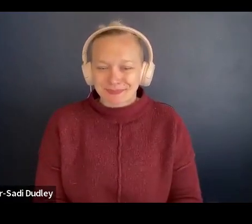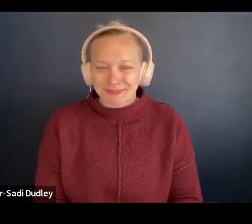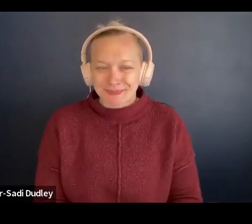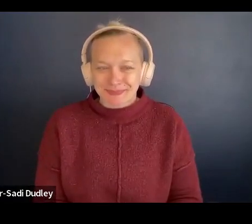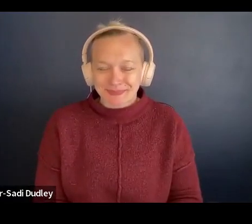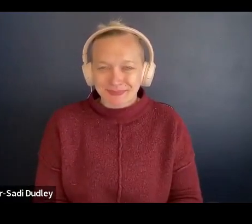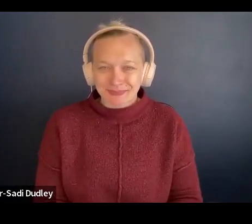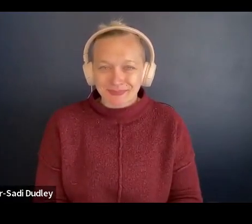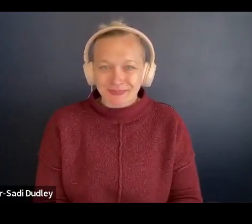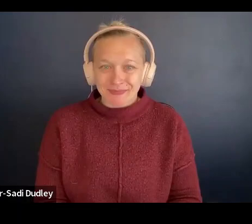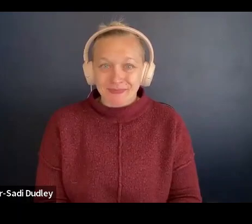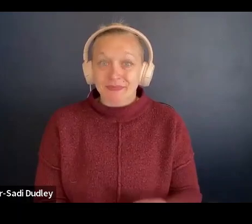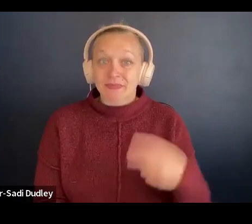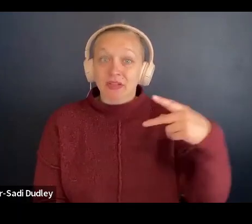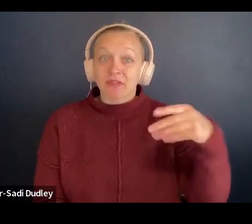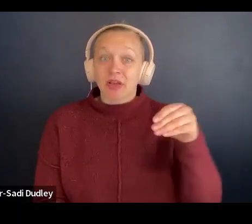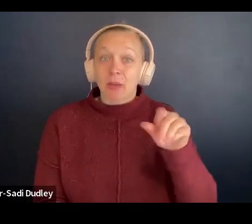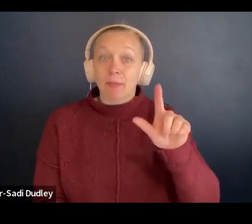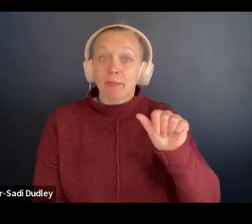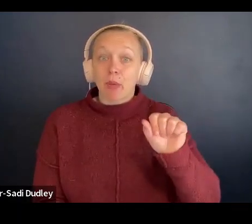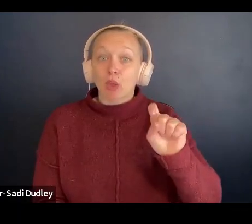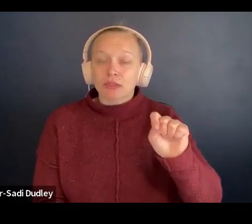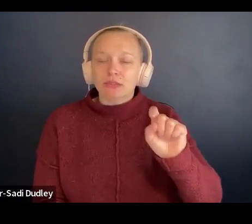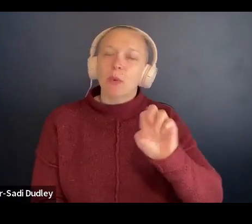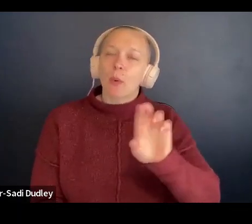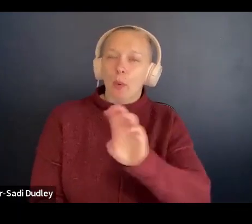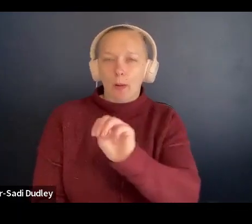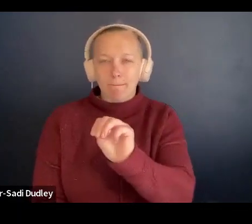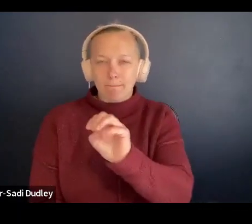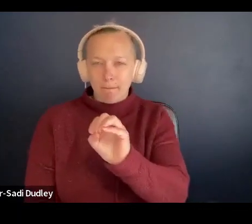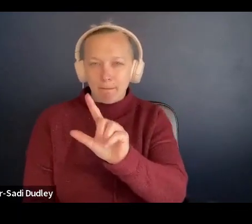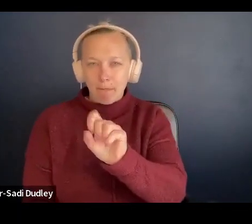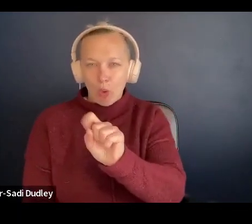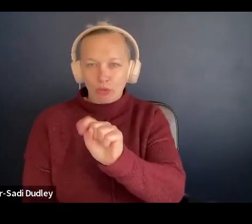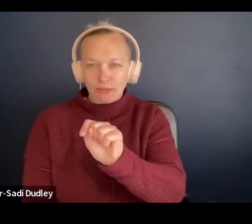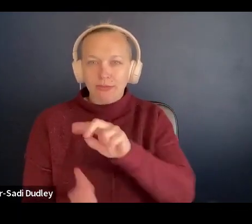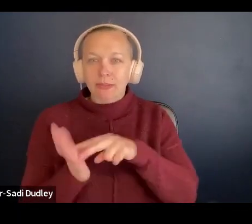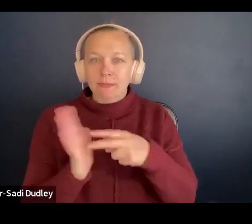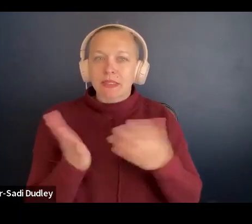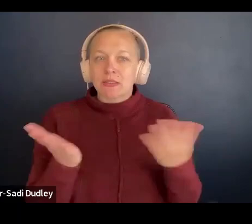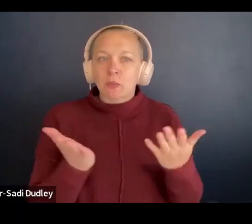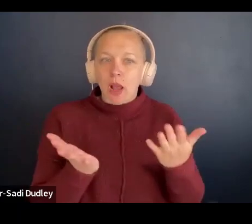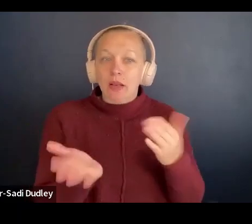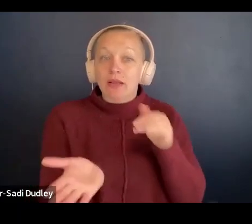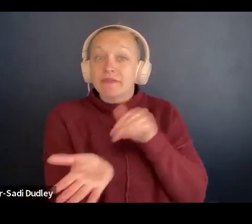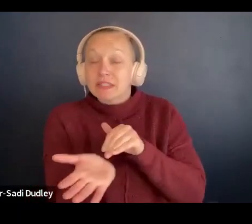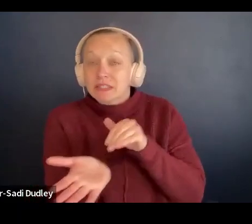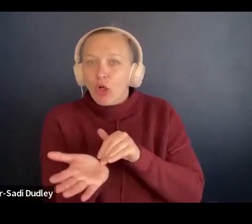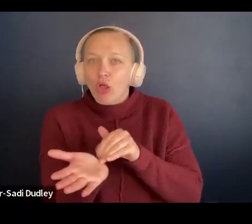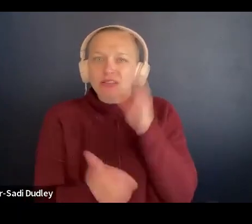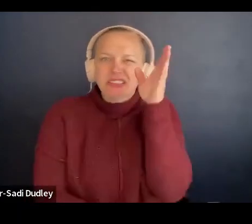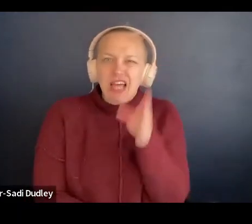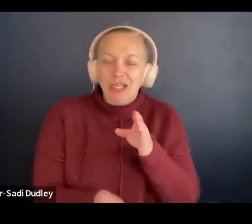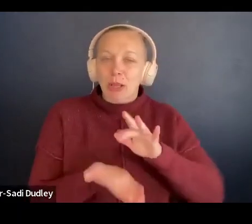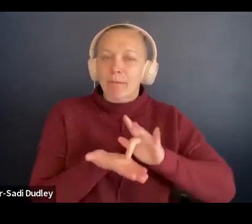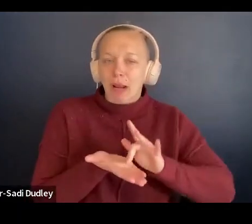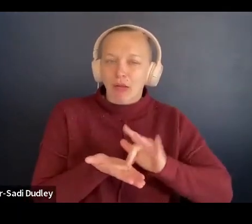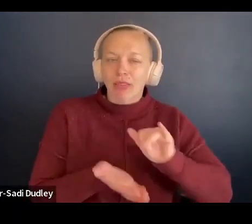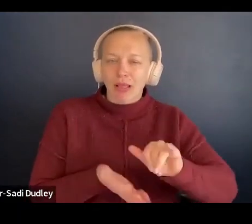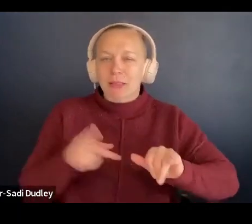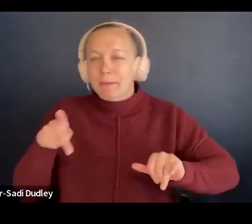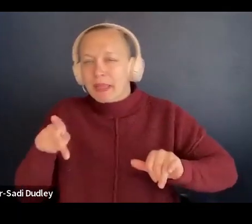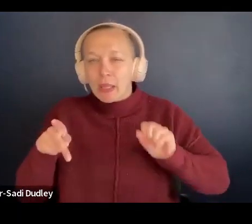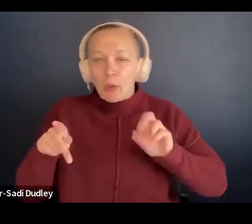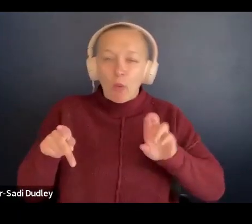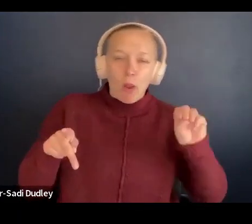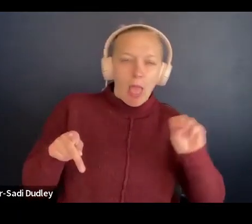So a post or a MOST is a physician or medical orders for life-sustaining treatment. So it's